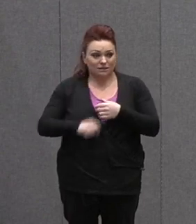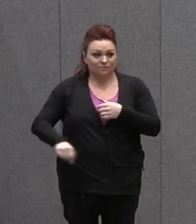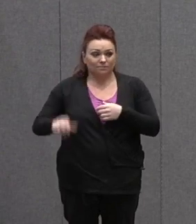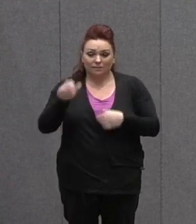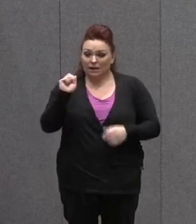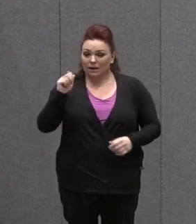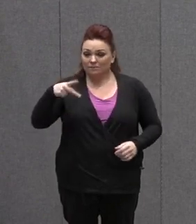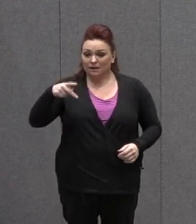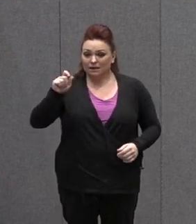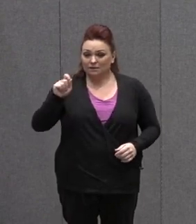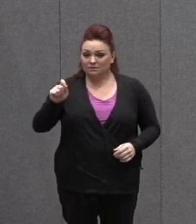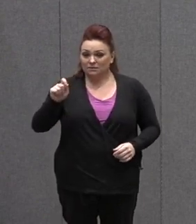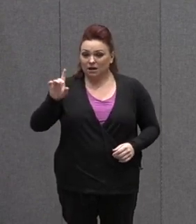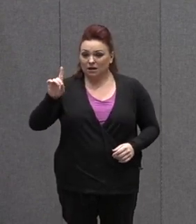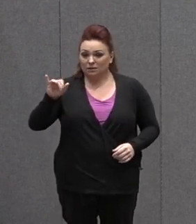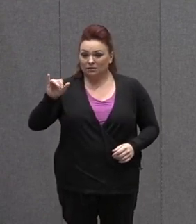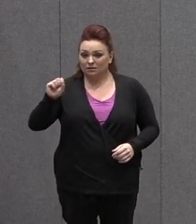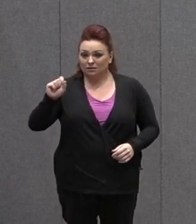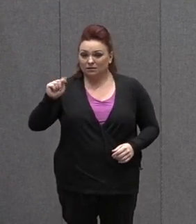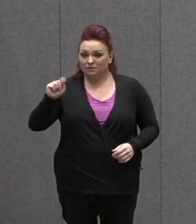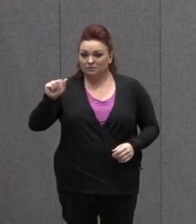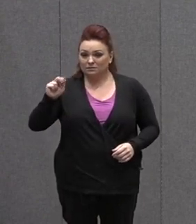is